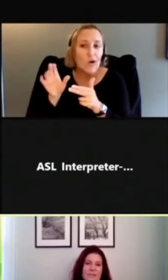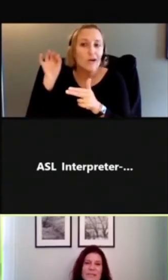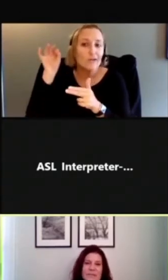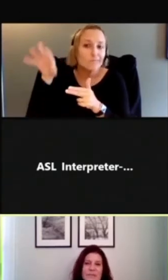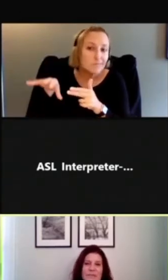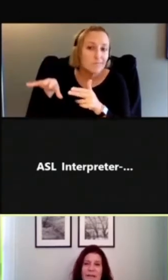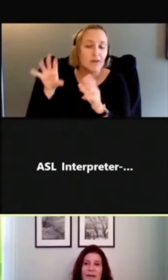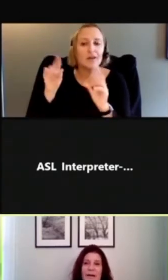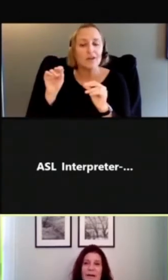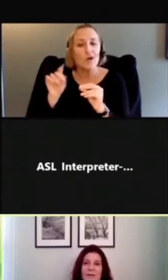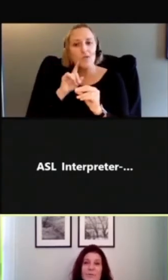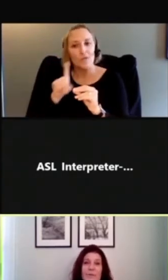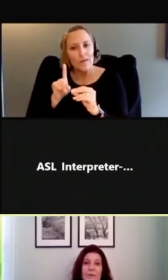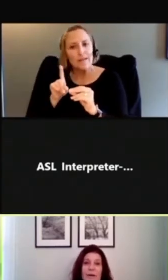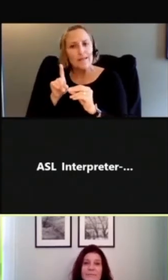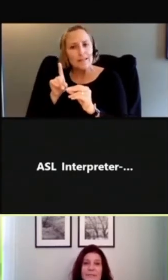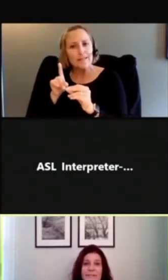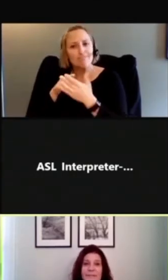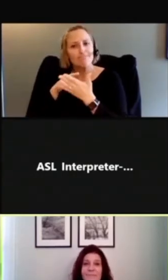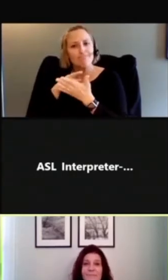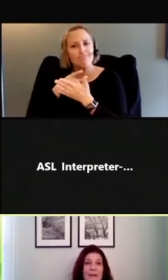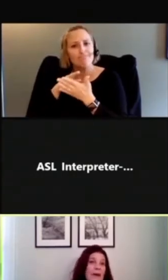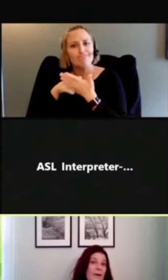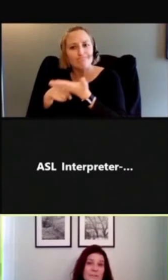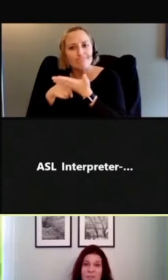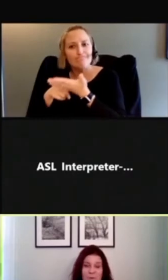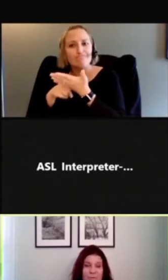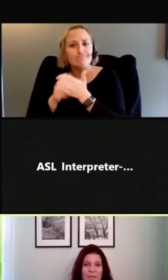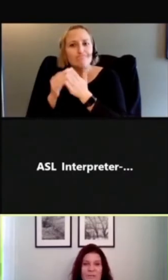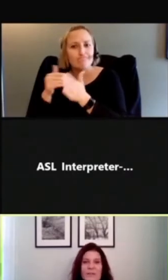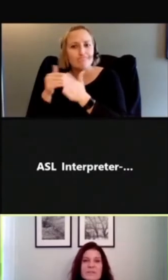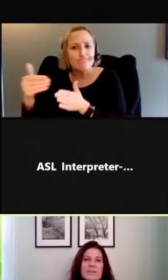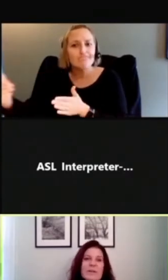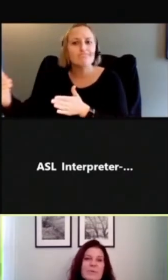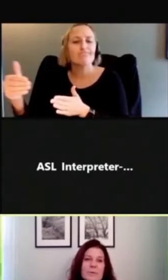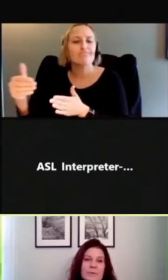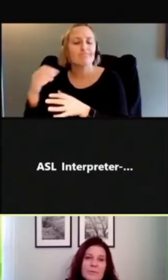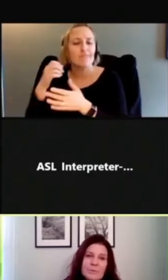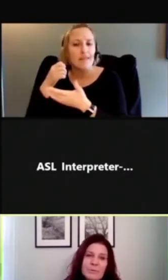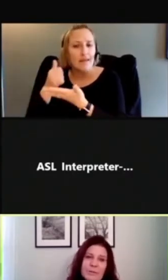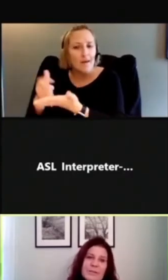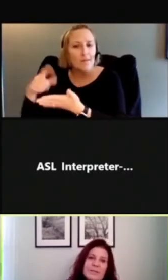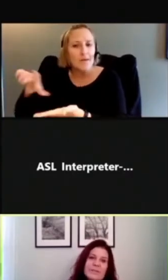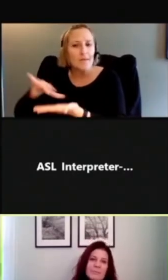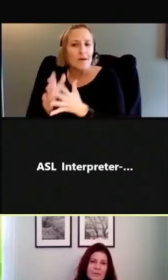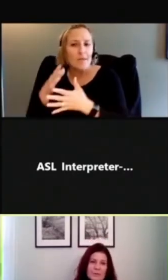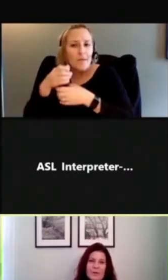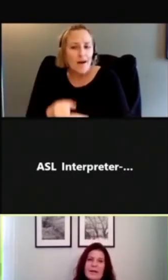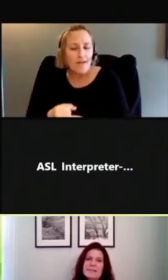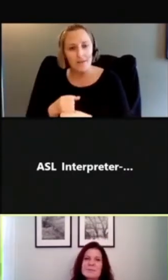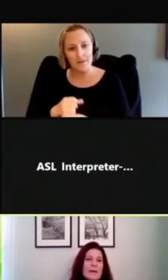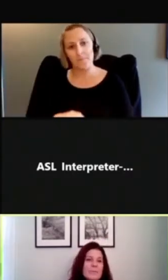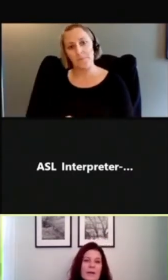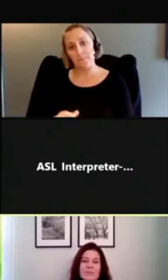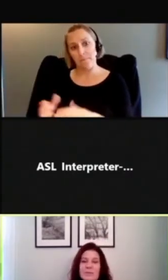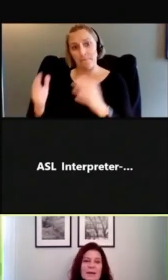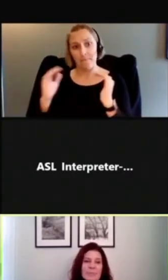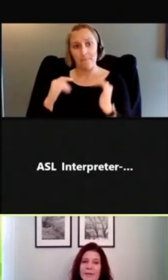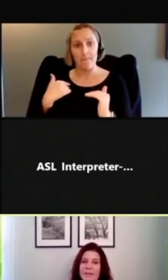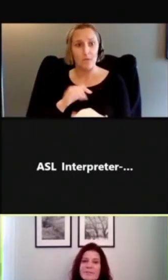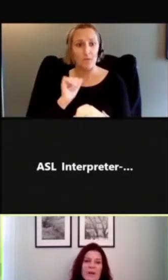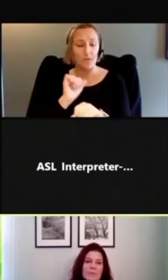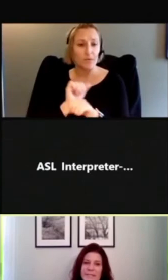deep and getting those skills so where they're confident. Health insurance providers, obviously, we work with Florida Blue as a great partner for us, but